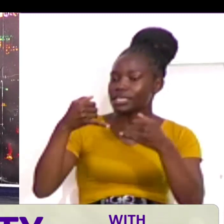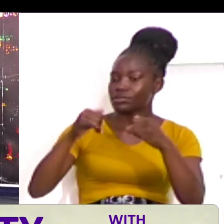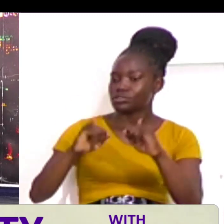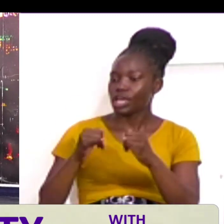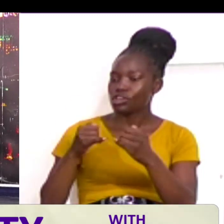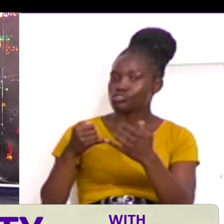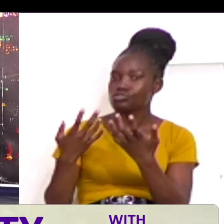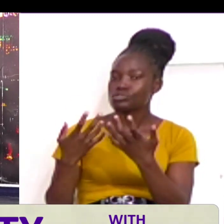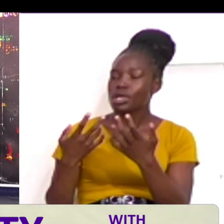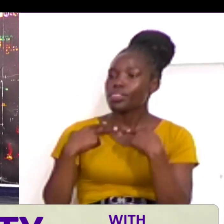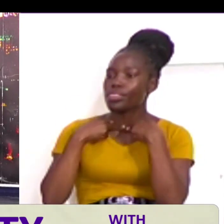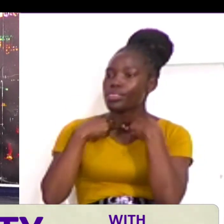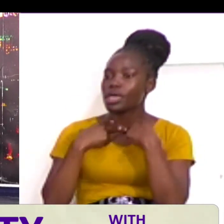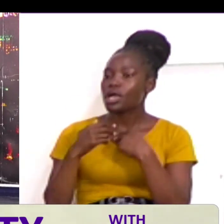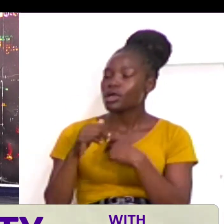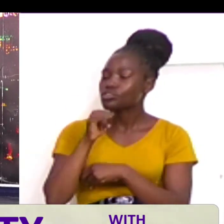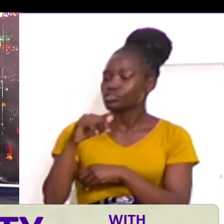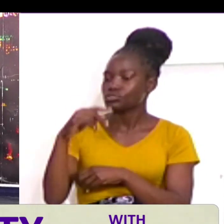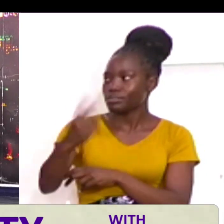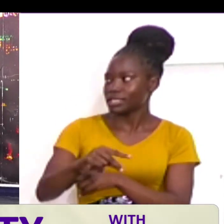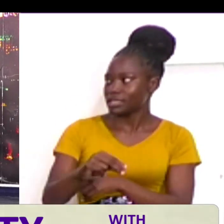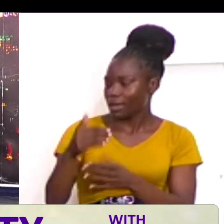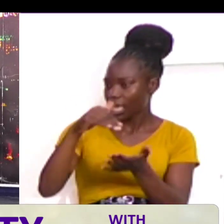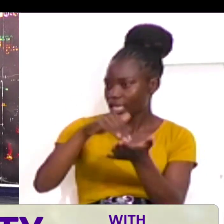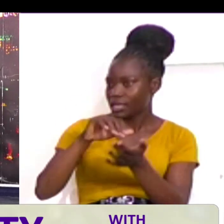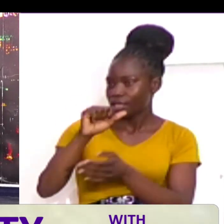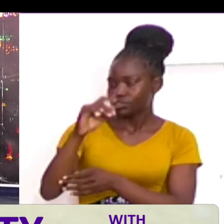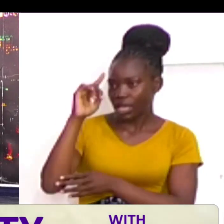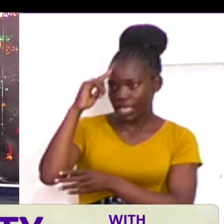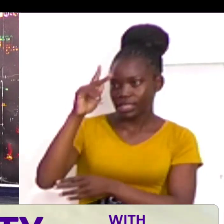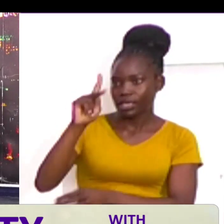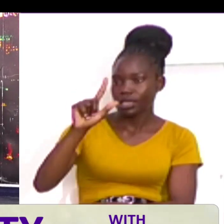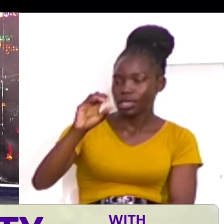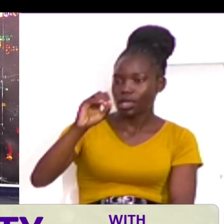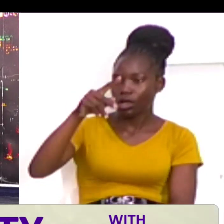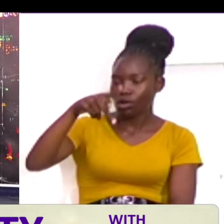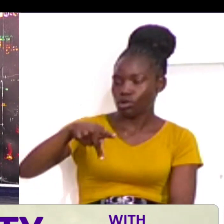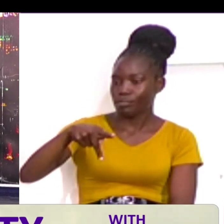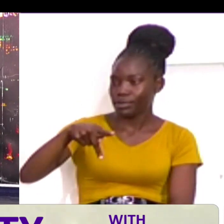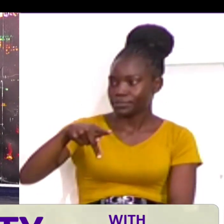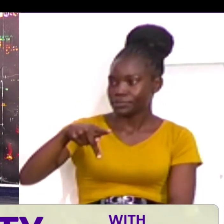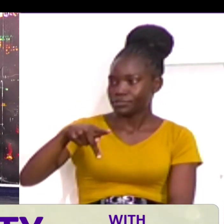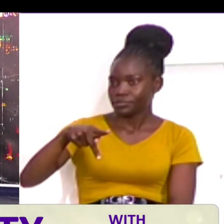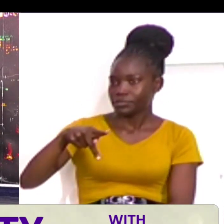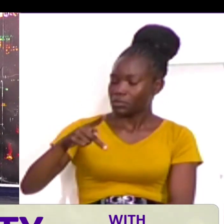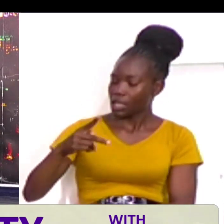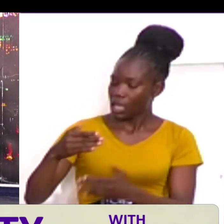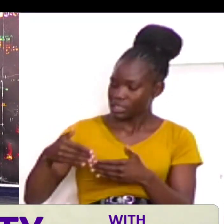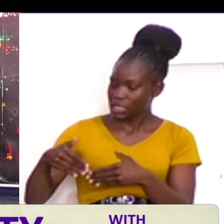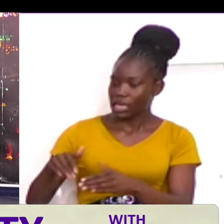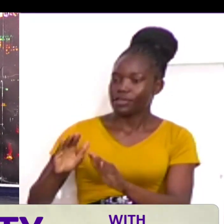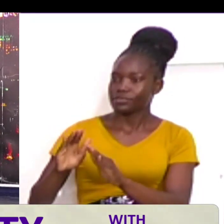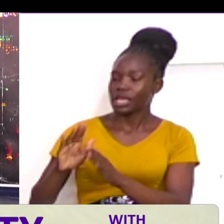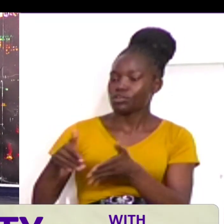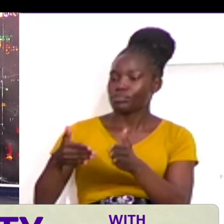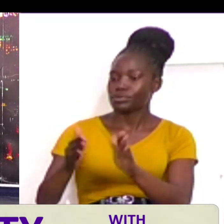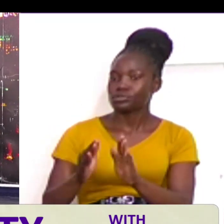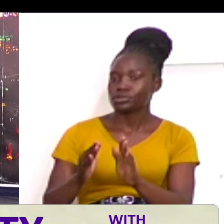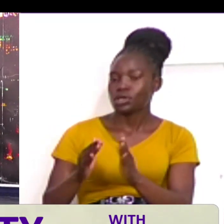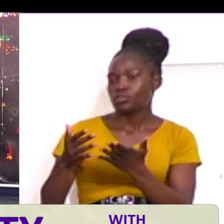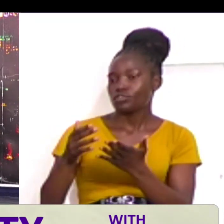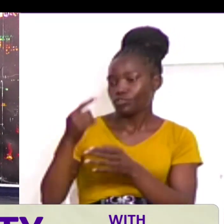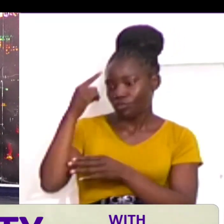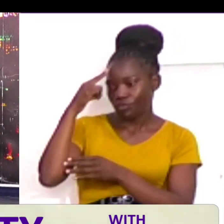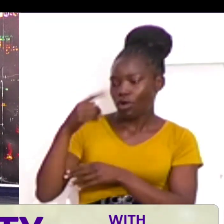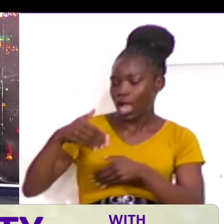you so that you don't destroy them again. So I think Klopp has left a good space to be filled by a young